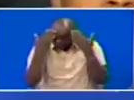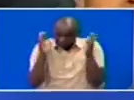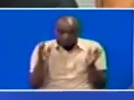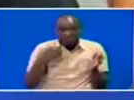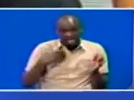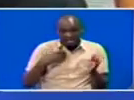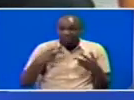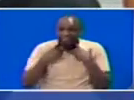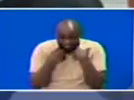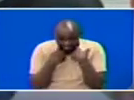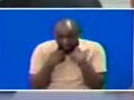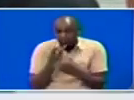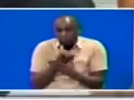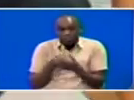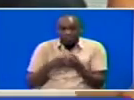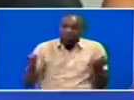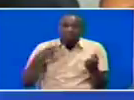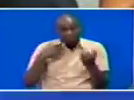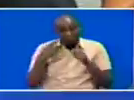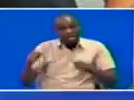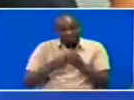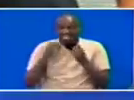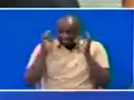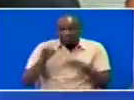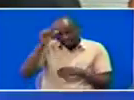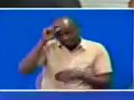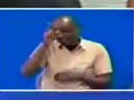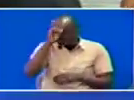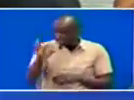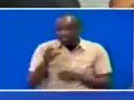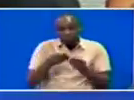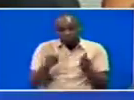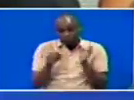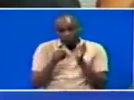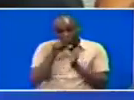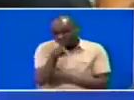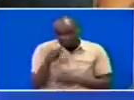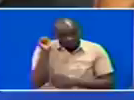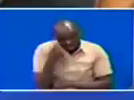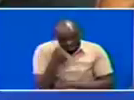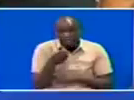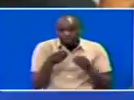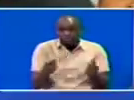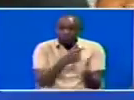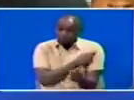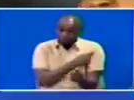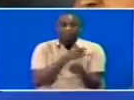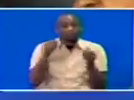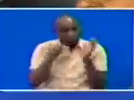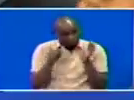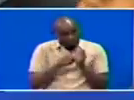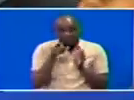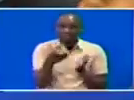have a stalemate. So until such a day that the government becomes serious to solve the Kenyans' problem by solving the doctors' problem, which